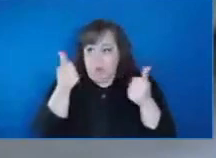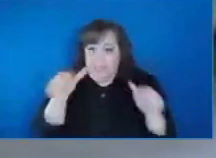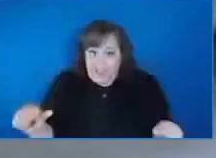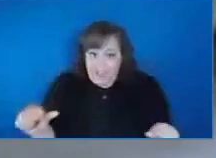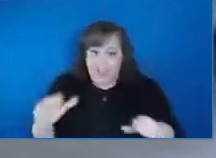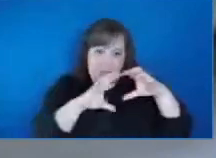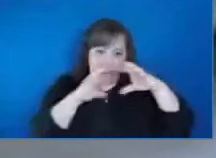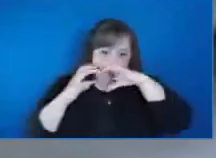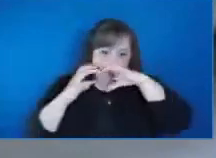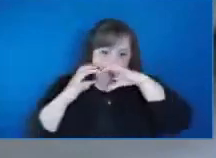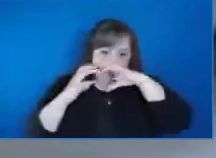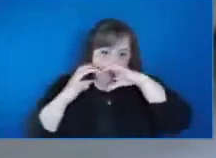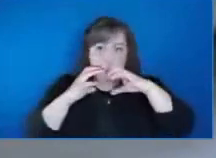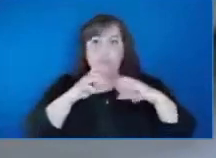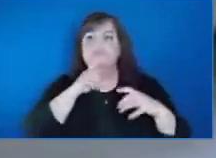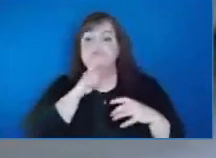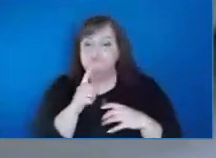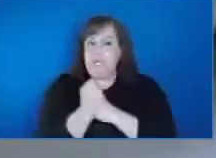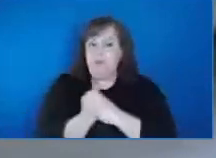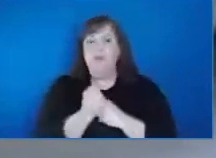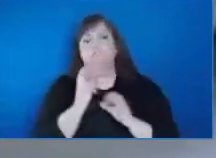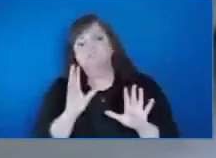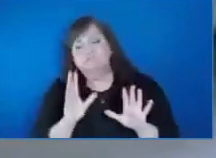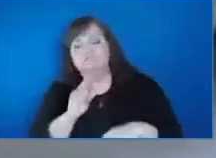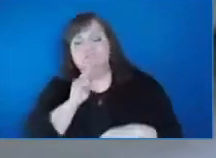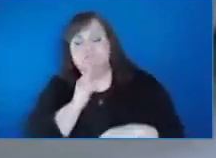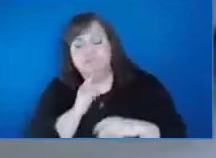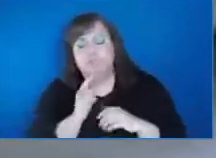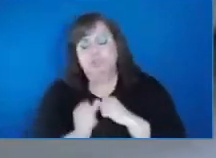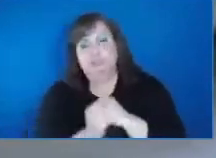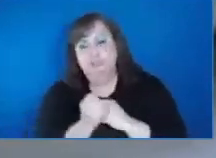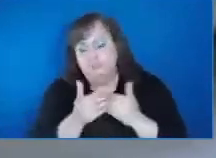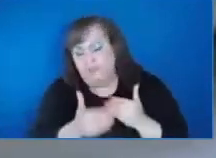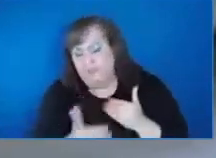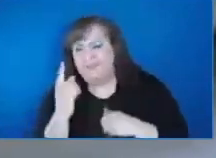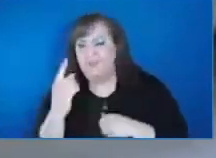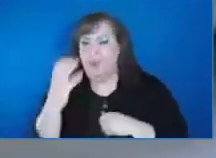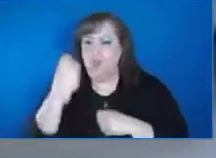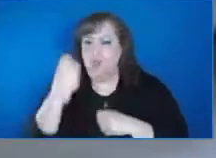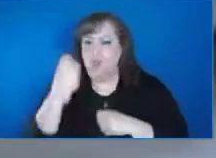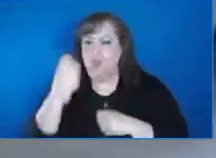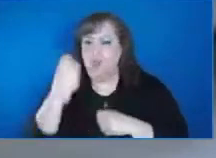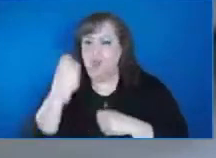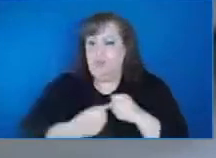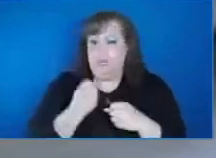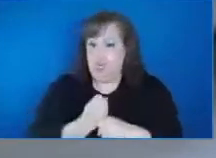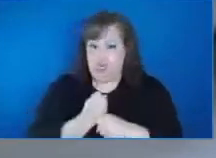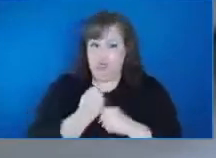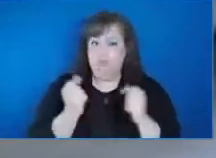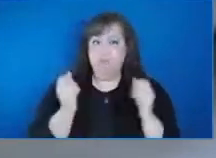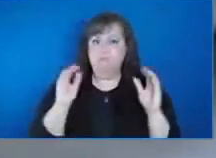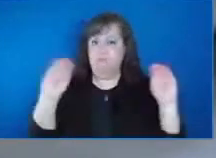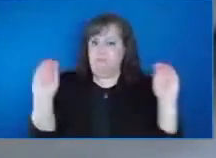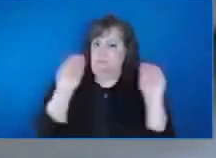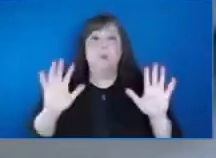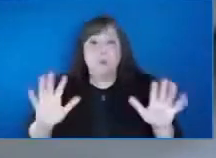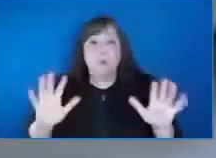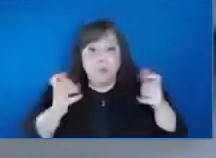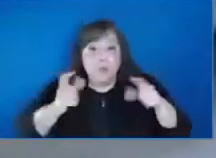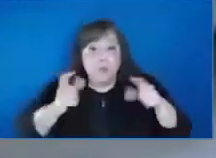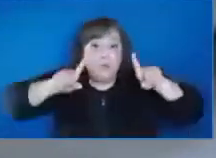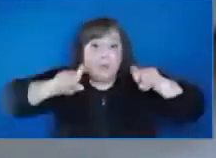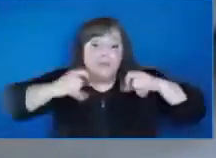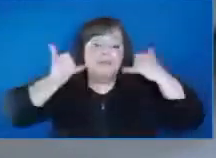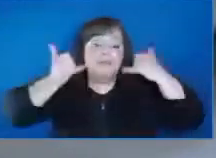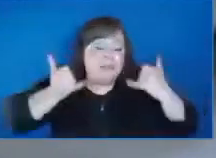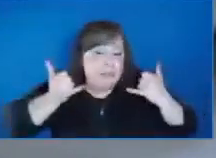threat, I should say, those that are a significant threat over the next 100 years. But we want to test this technique so that if and when we discover